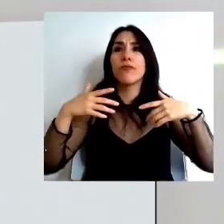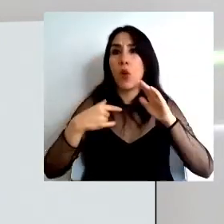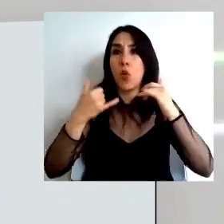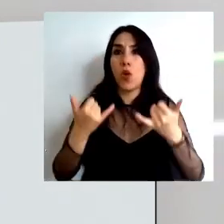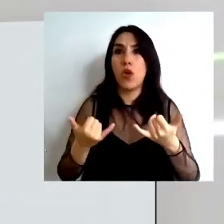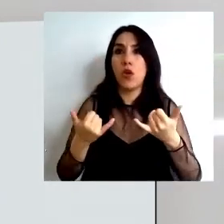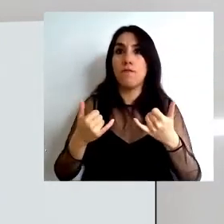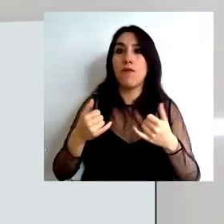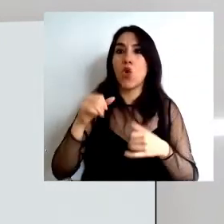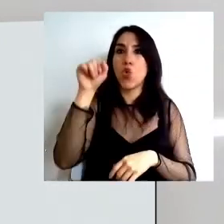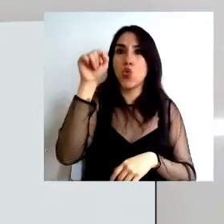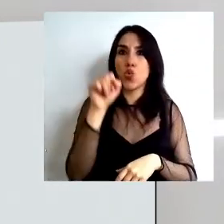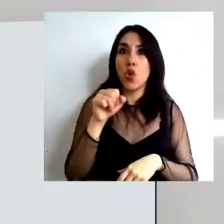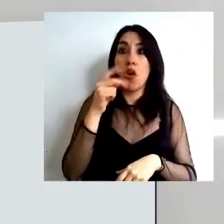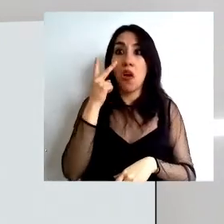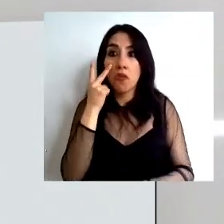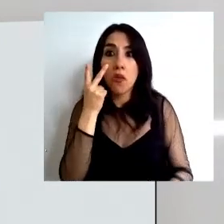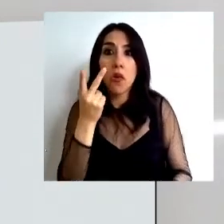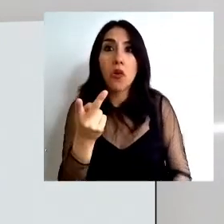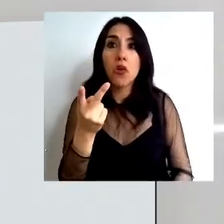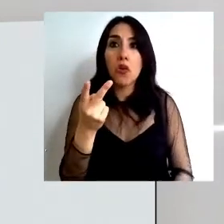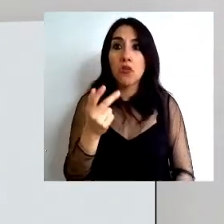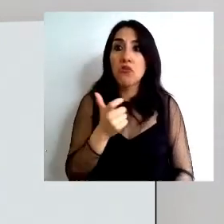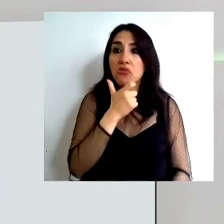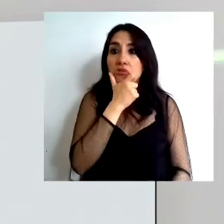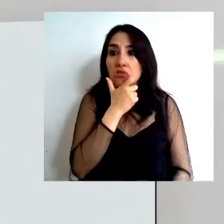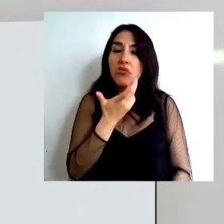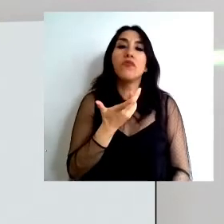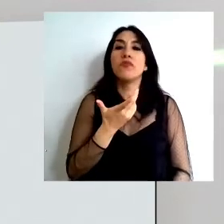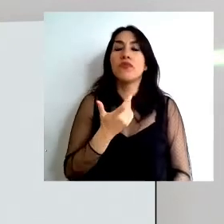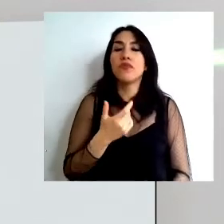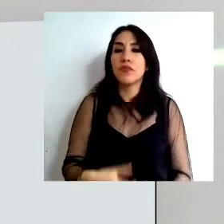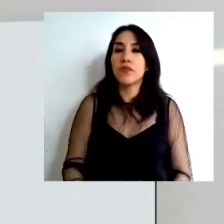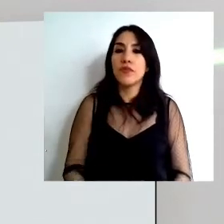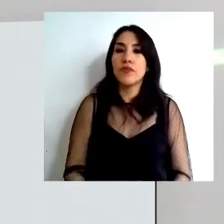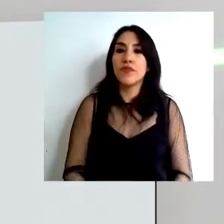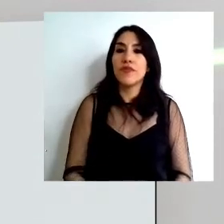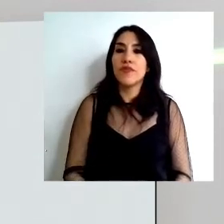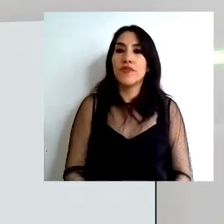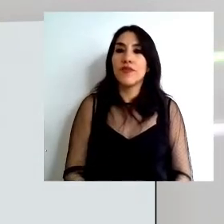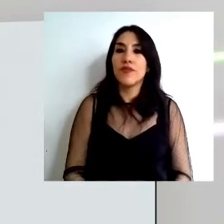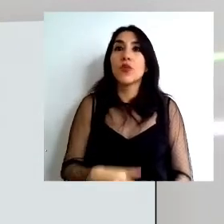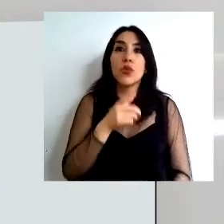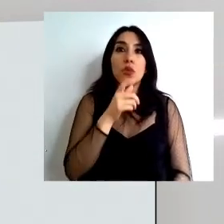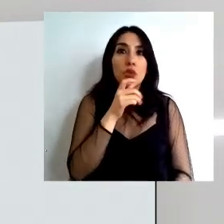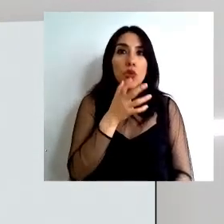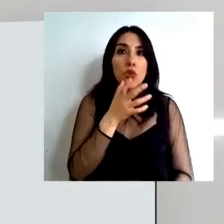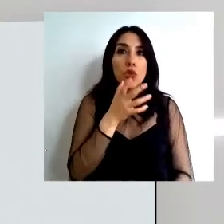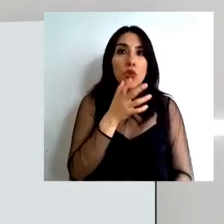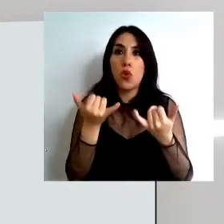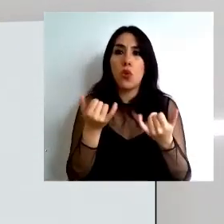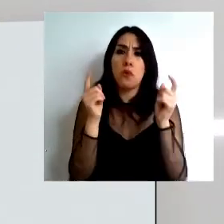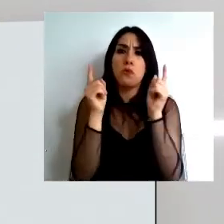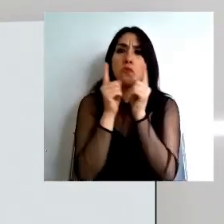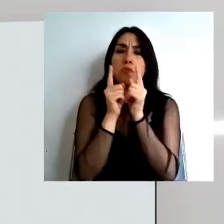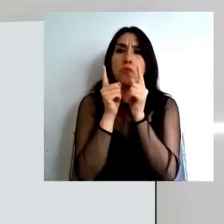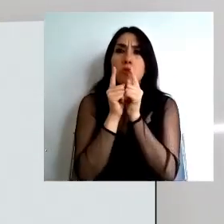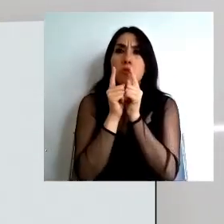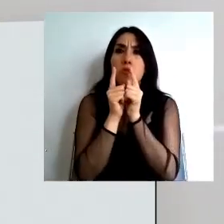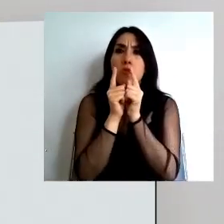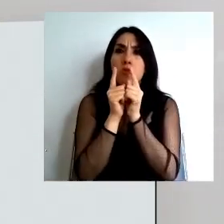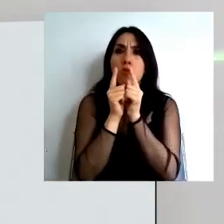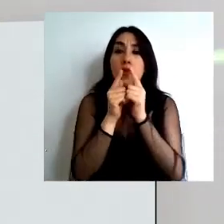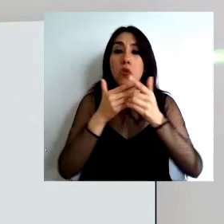manual simplification we are able to do now. And now we develop the digital tools for English. And